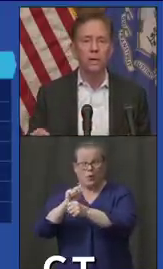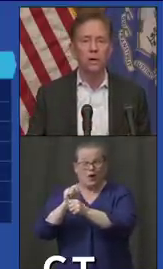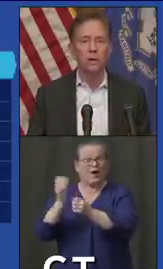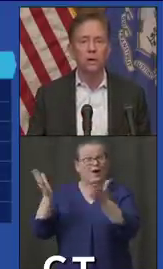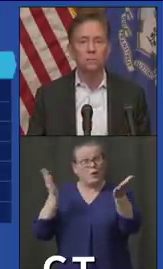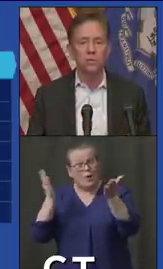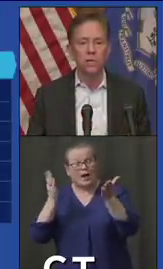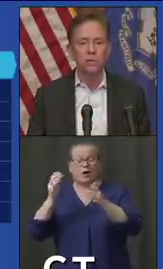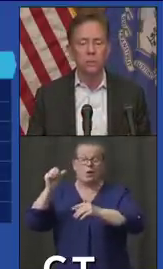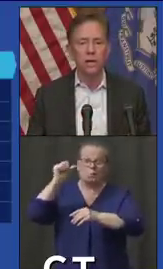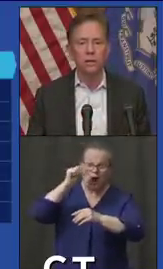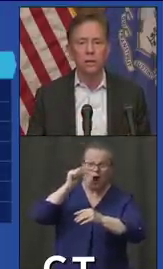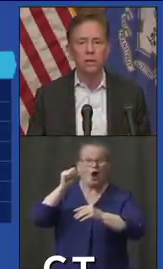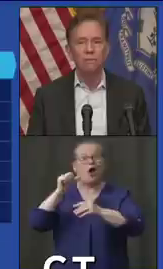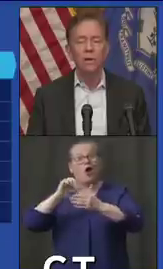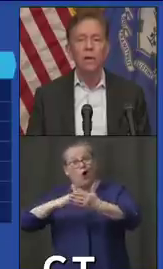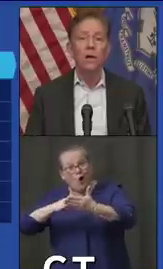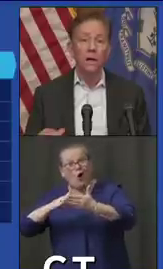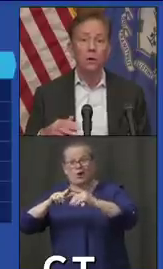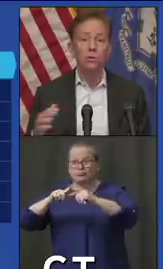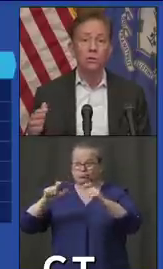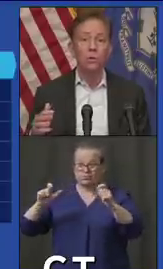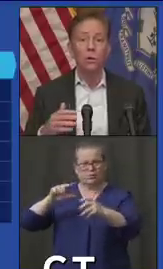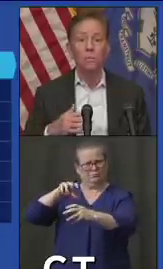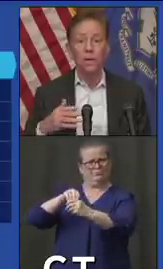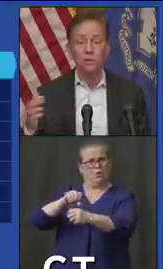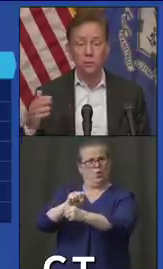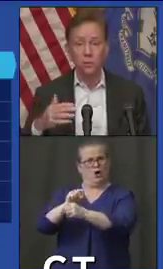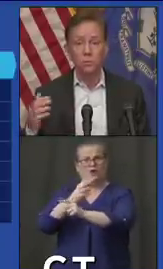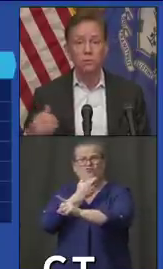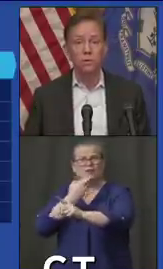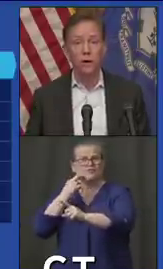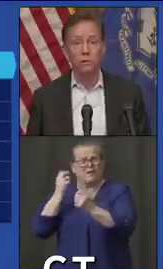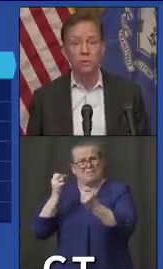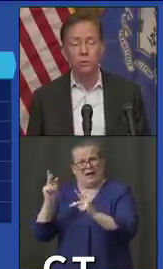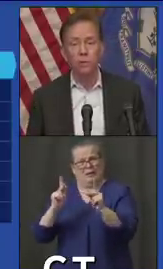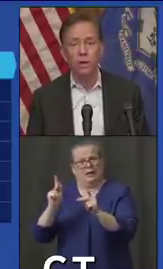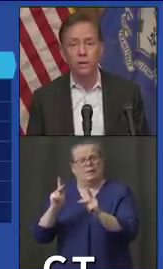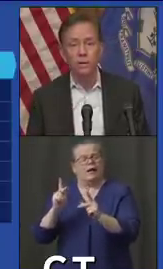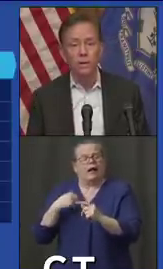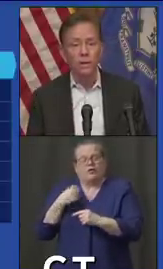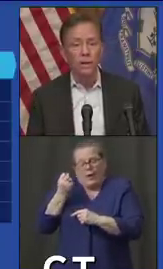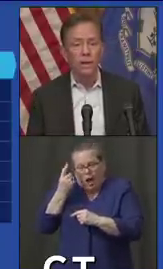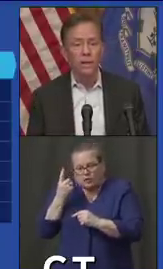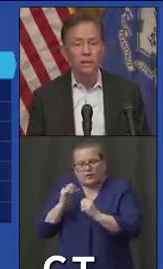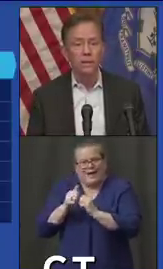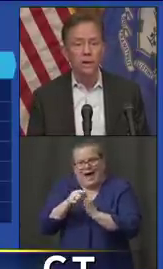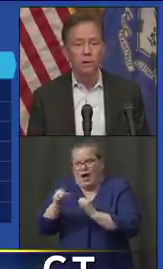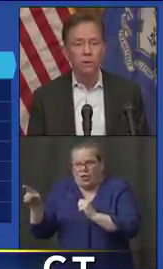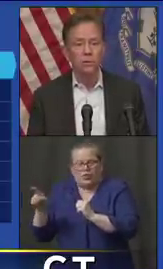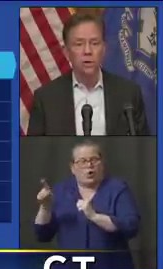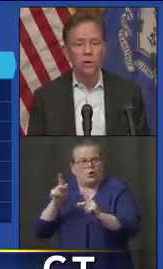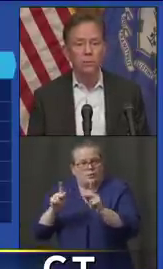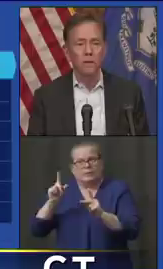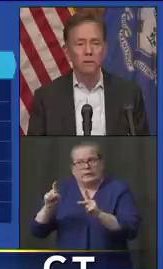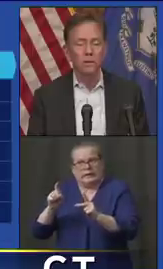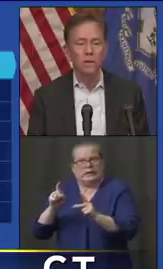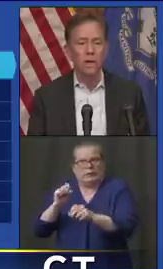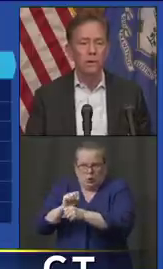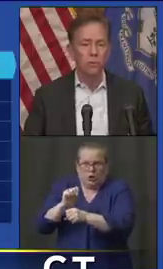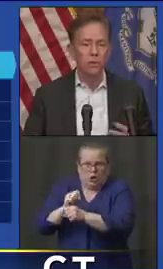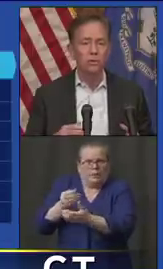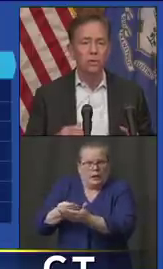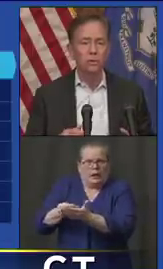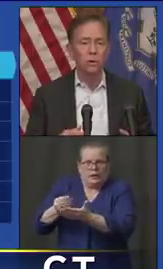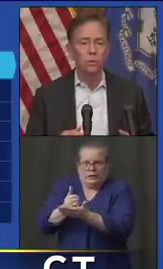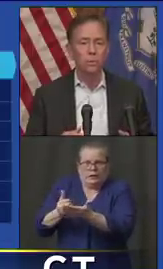of bringing our cities back to life. And I also know what it means in terms of a virus spread. And there we're talking about